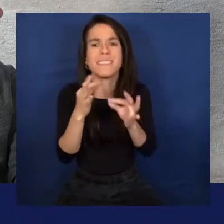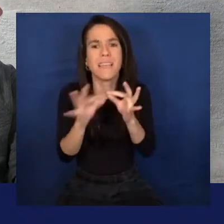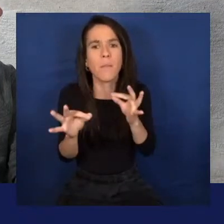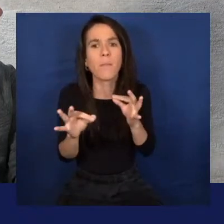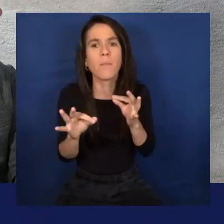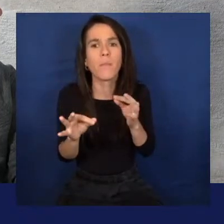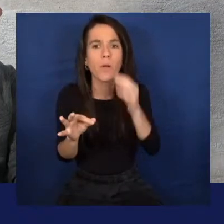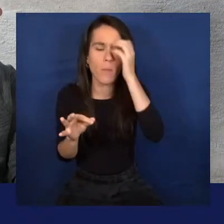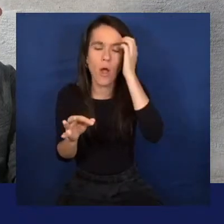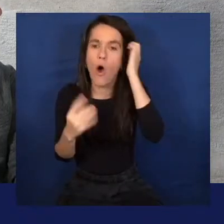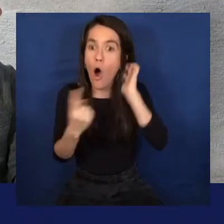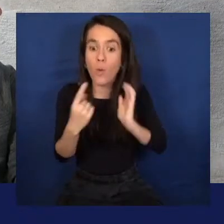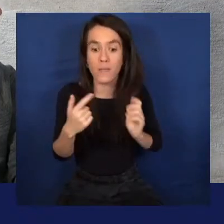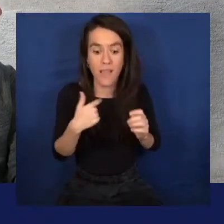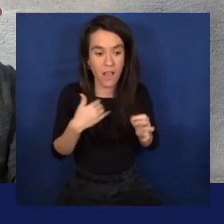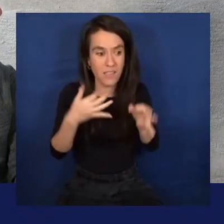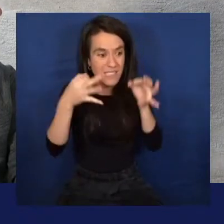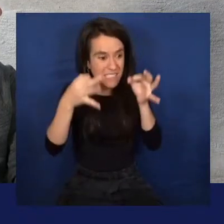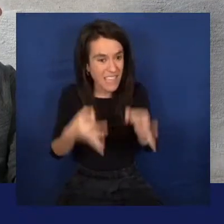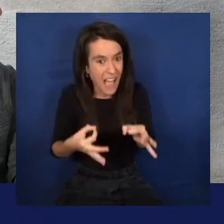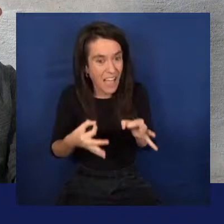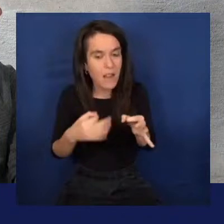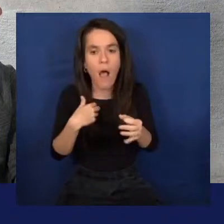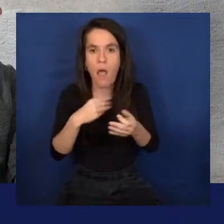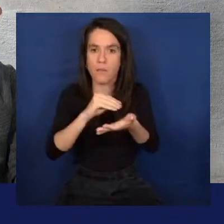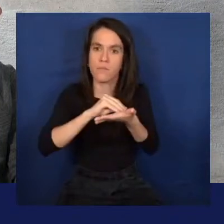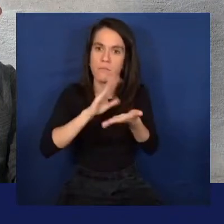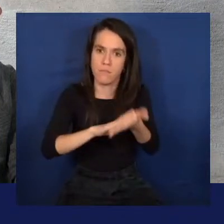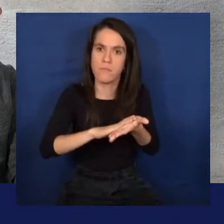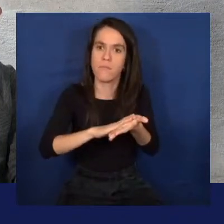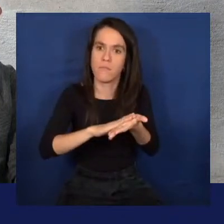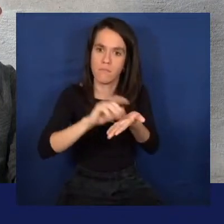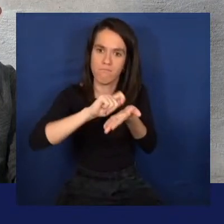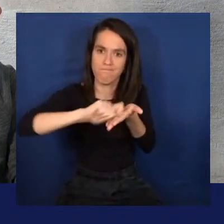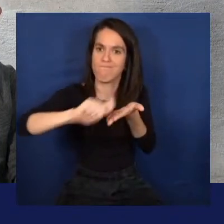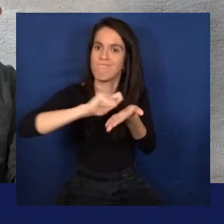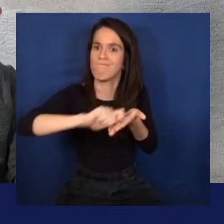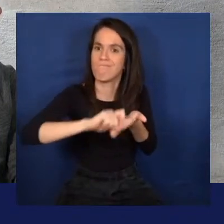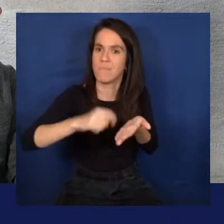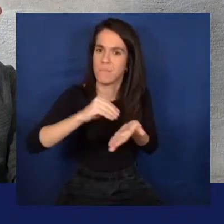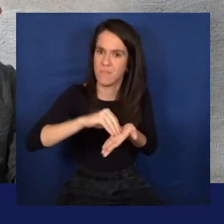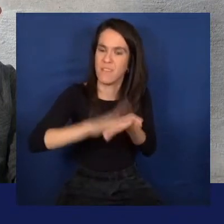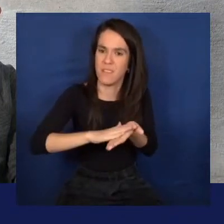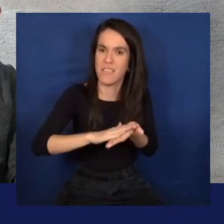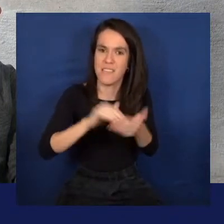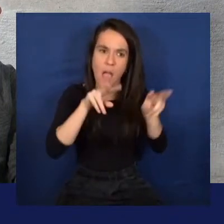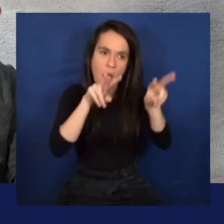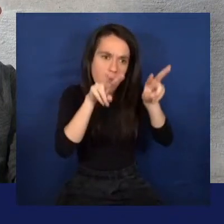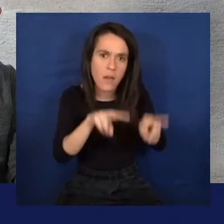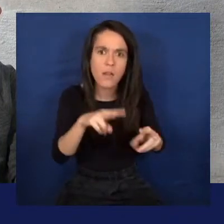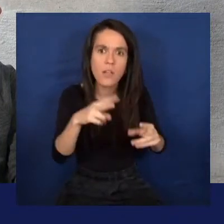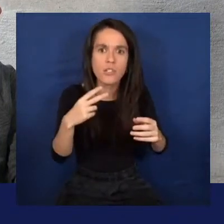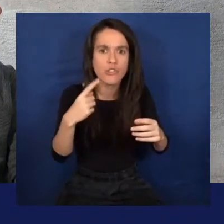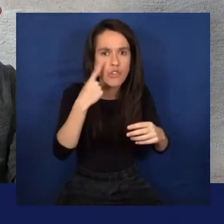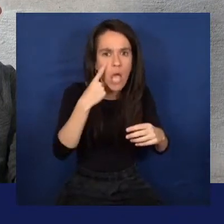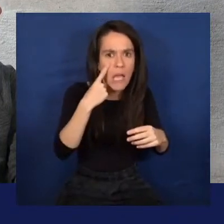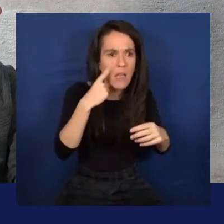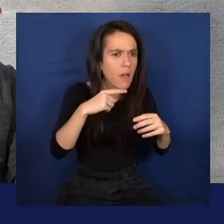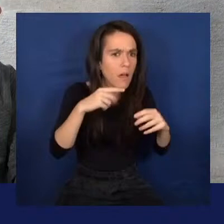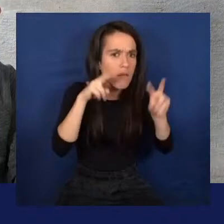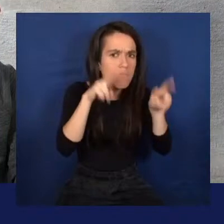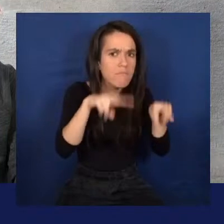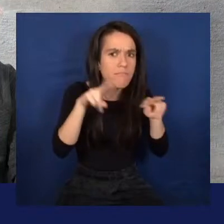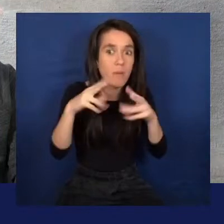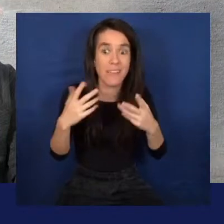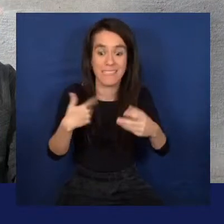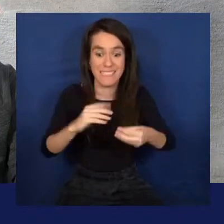make a decision upon, so somebody else can check that with you, can go through it. Also for yourself, I mean, as you develop as a